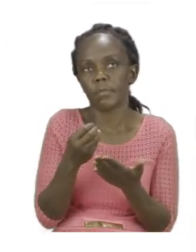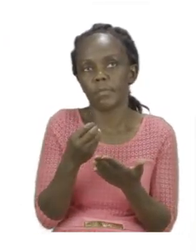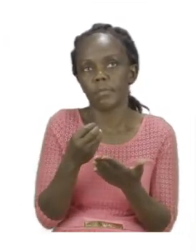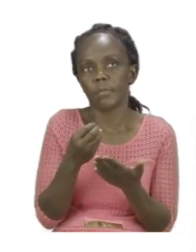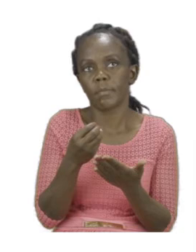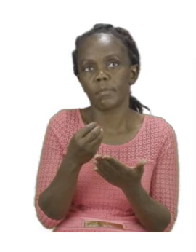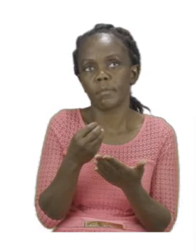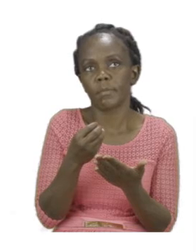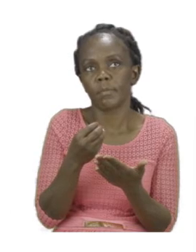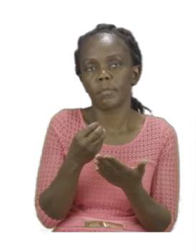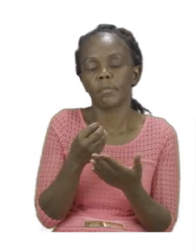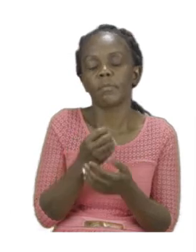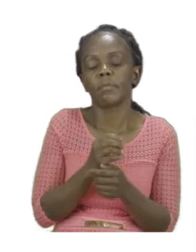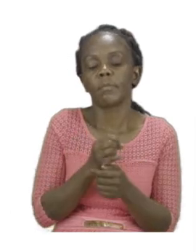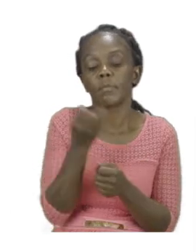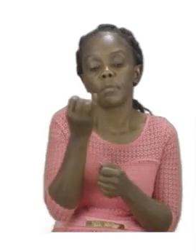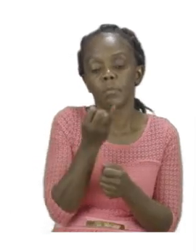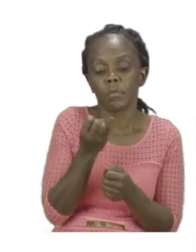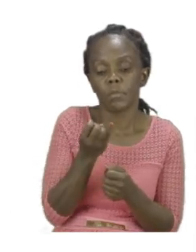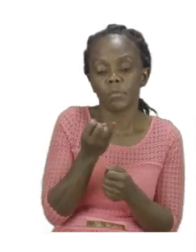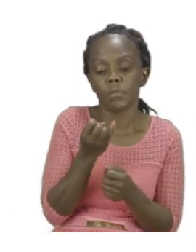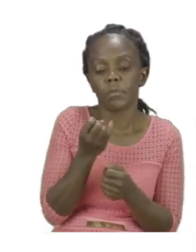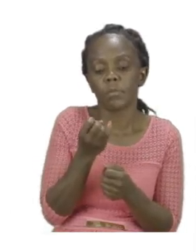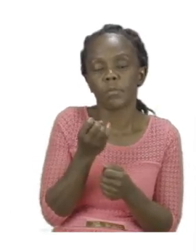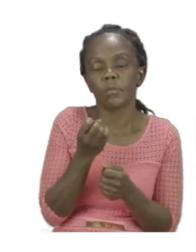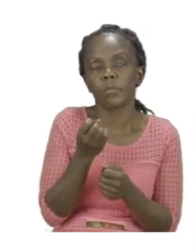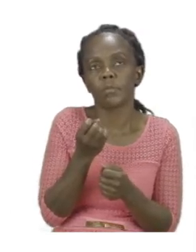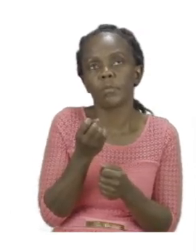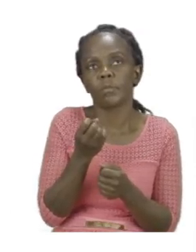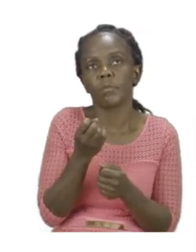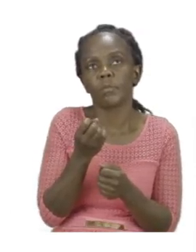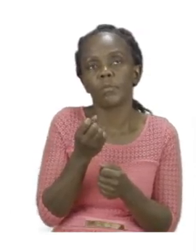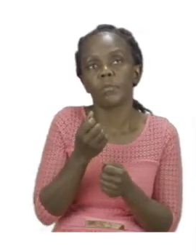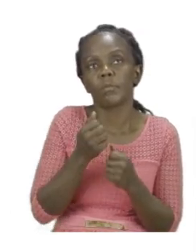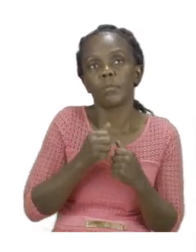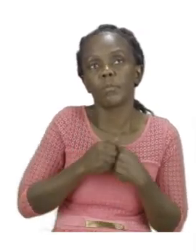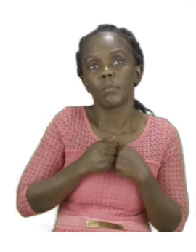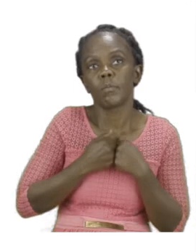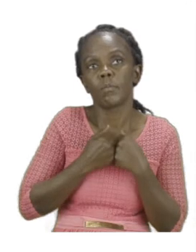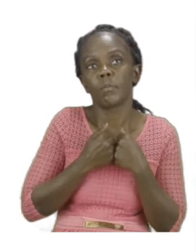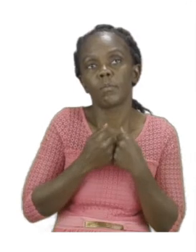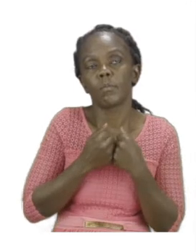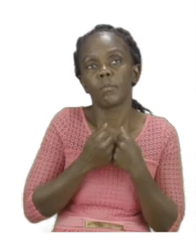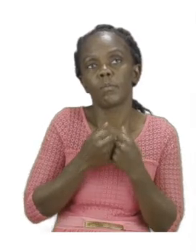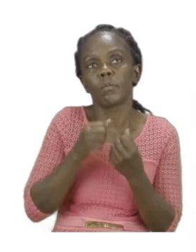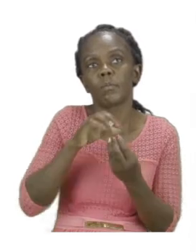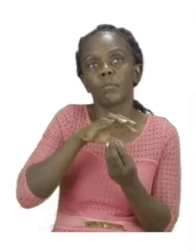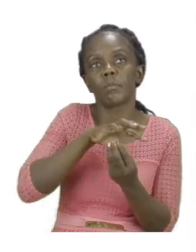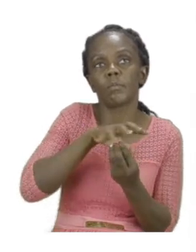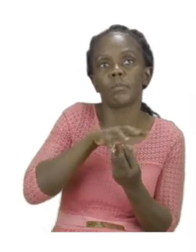our family members, but not just everyone. We need to draw 2 family